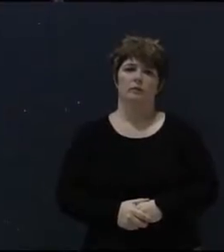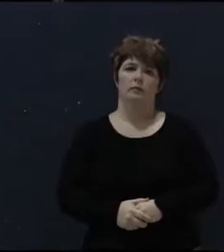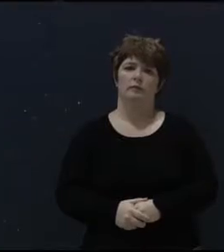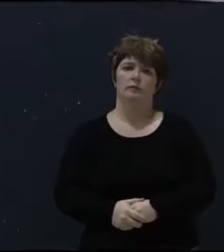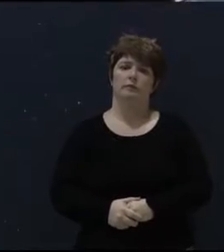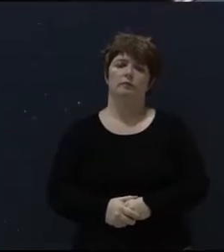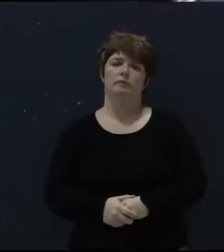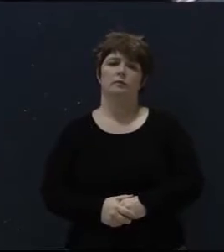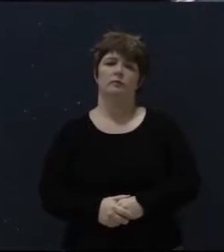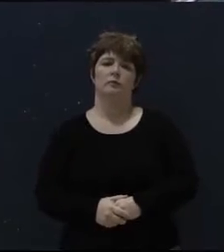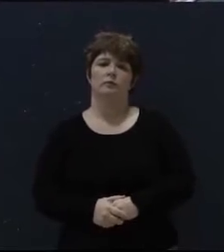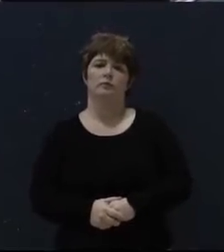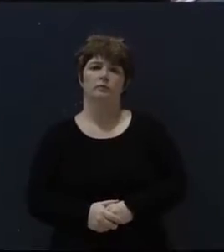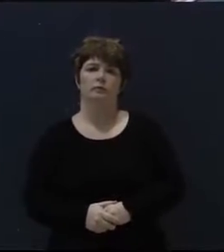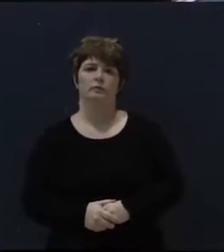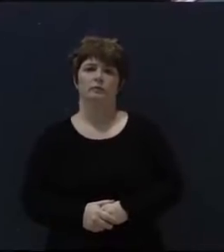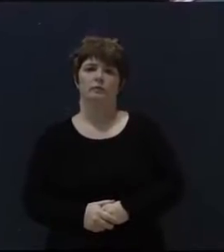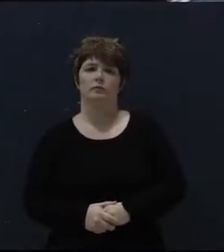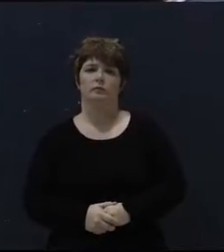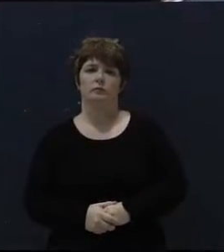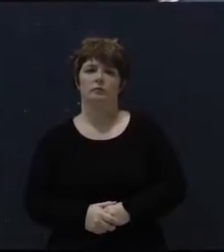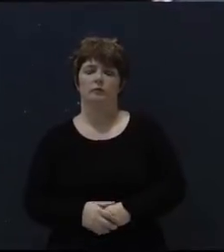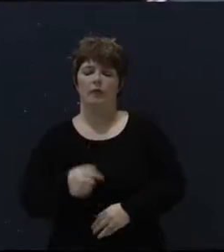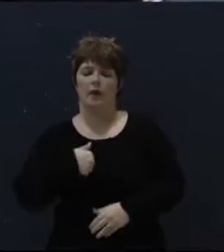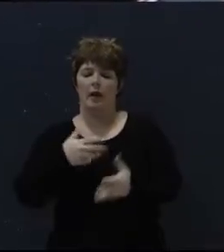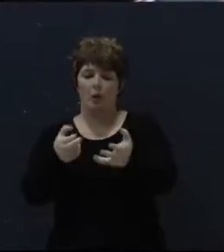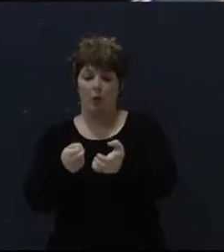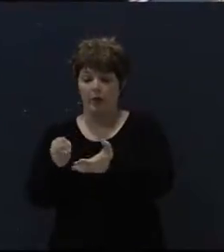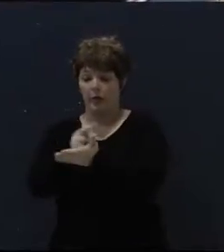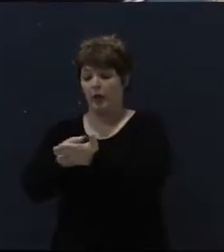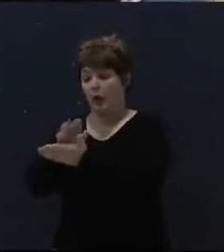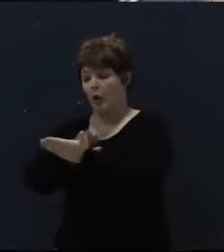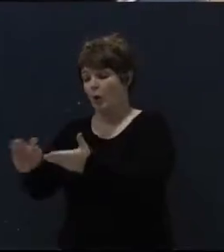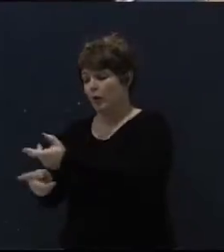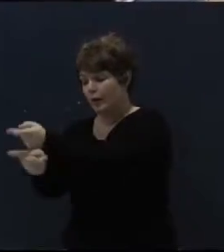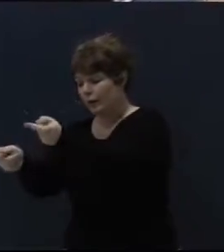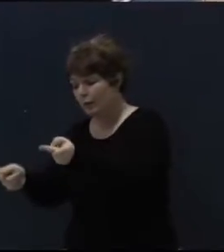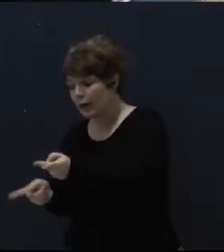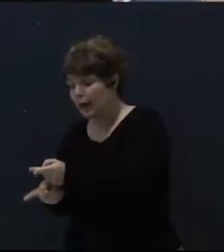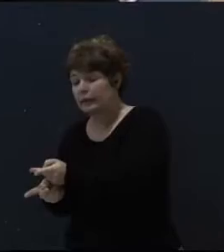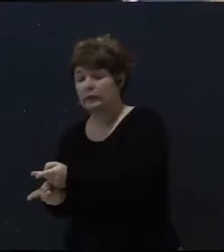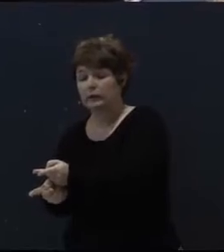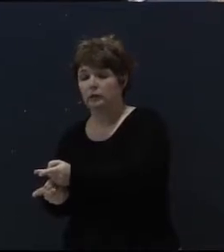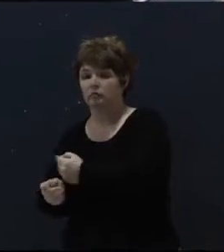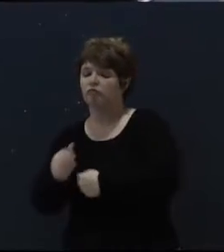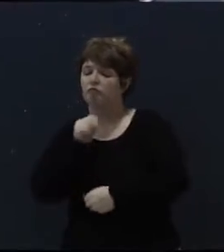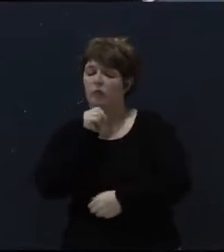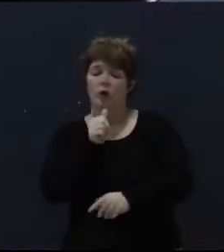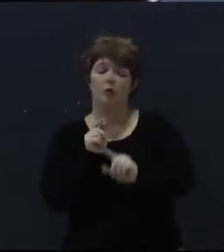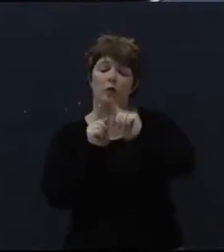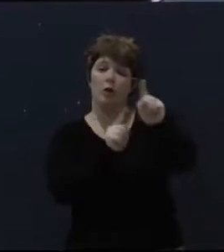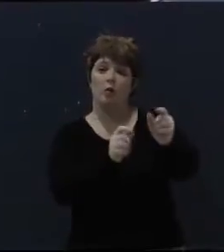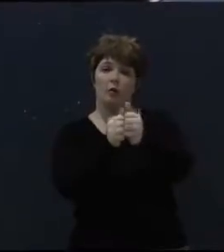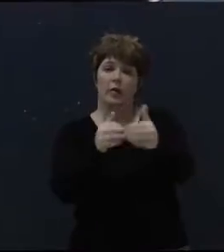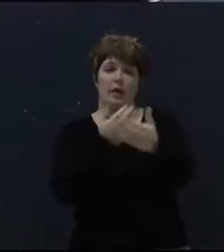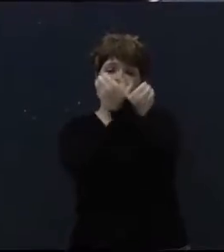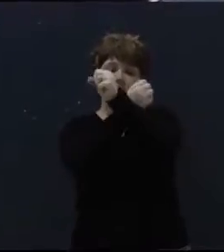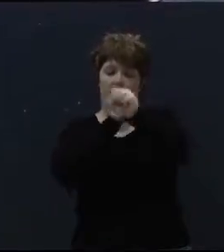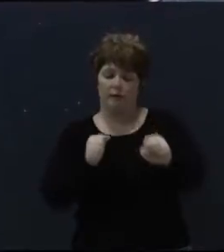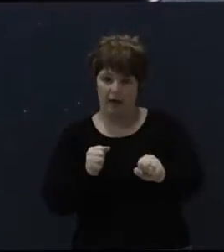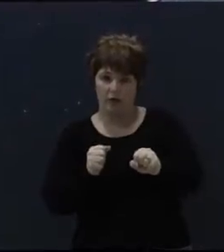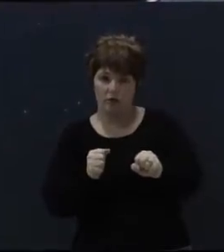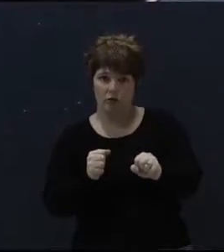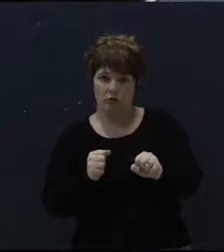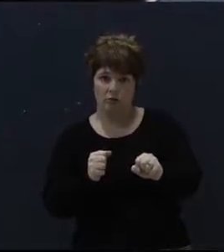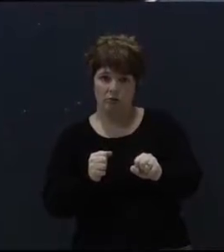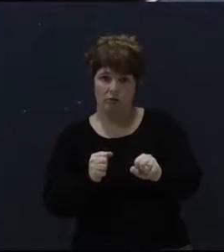Amen. You say, I want the holy place. Well, you're not going to get there unless you're born again. And you're not going to get there unless